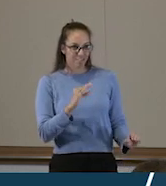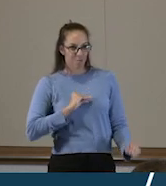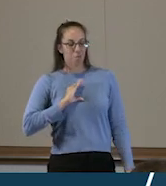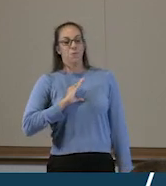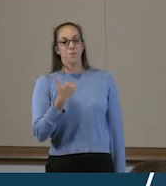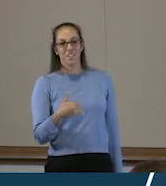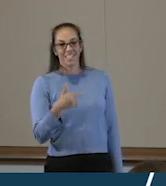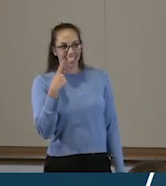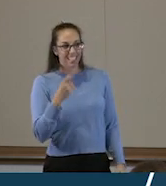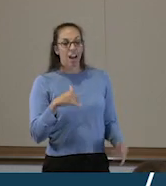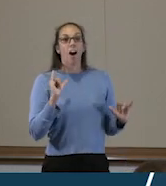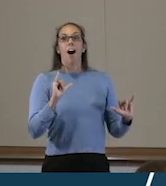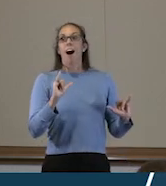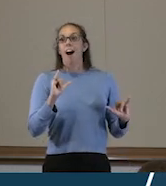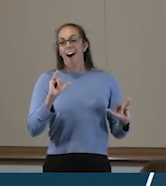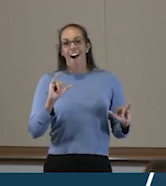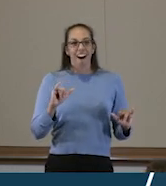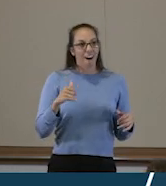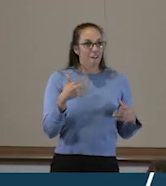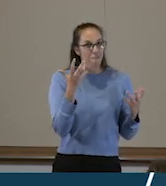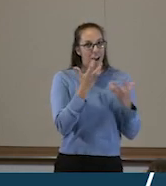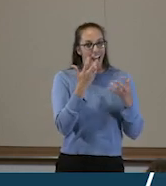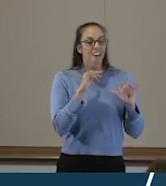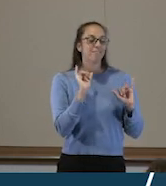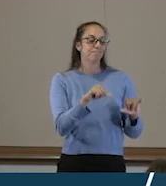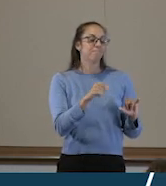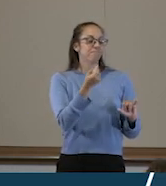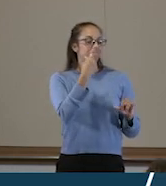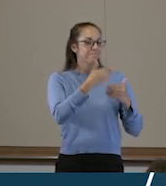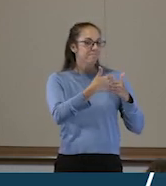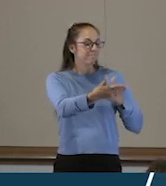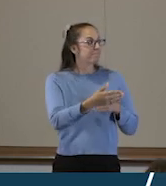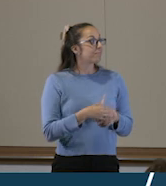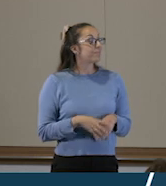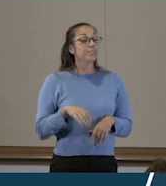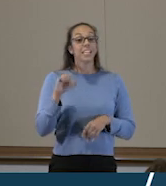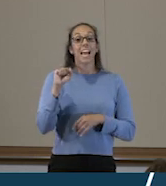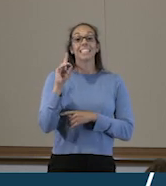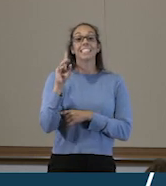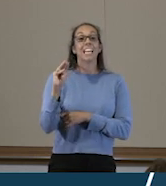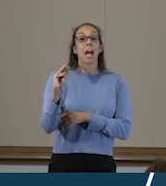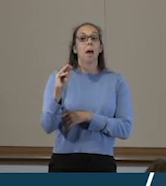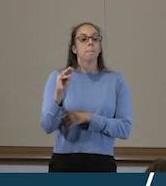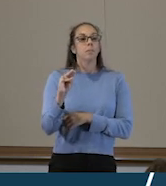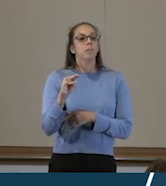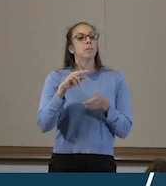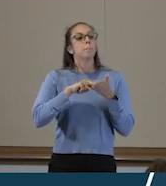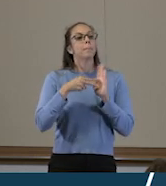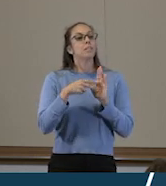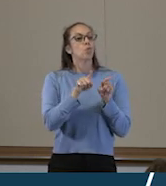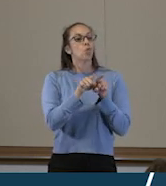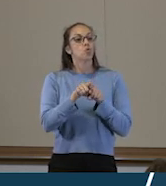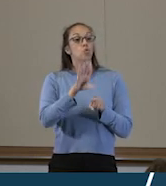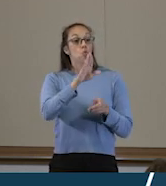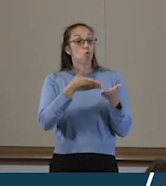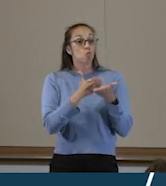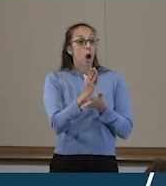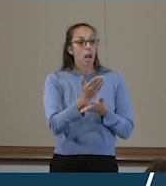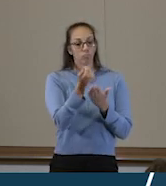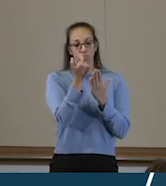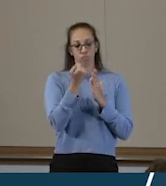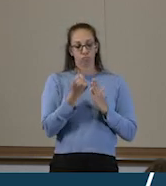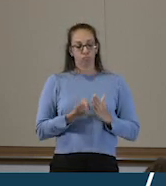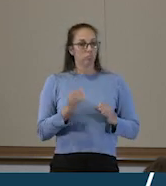term. And then with SDM, no rights are removed. Self-determination is preserved, and that is